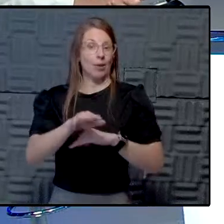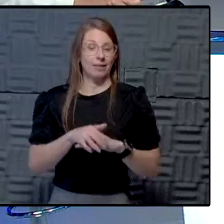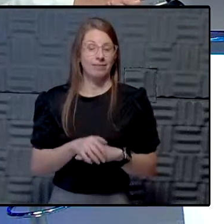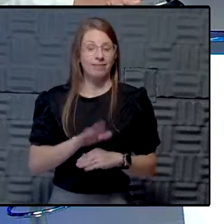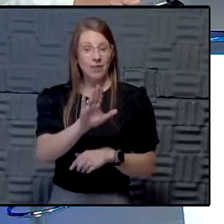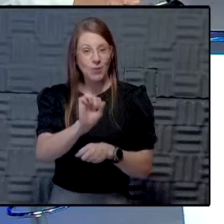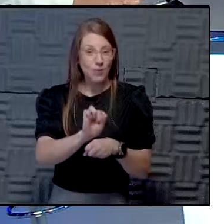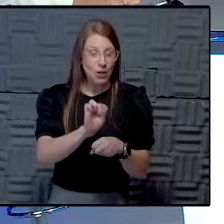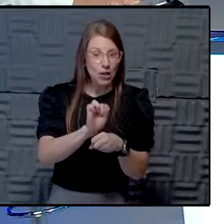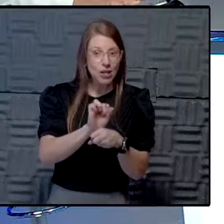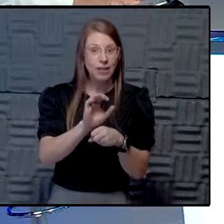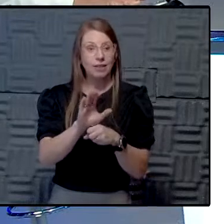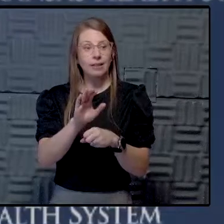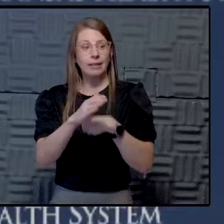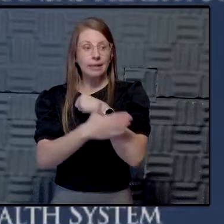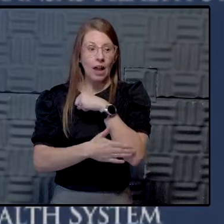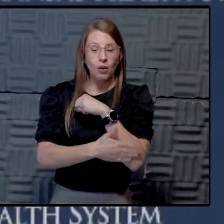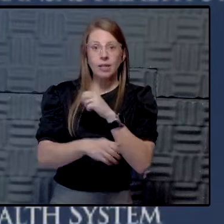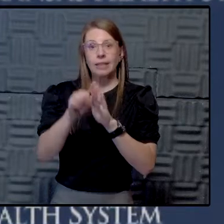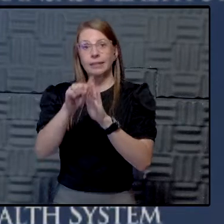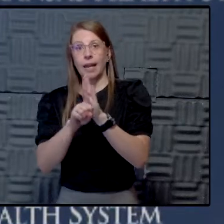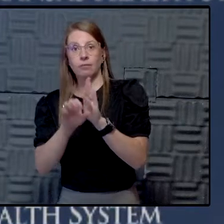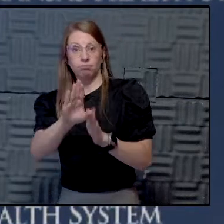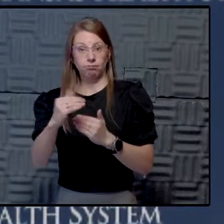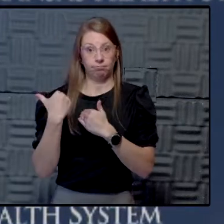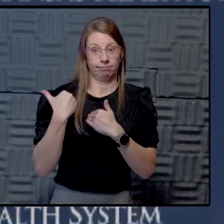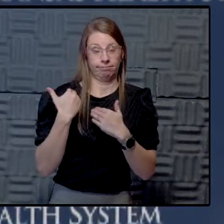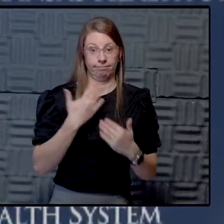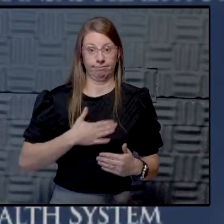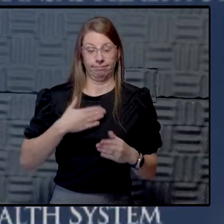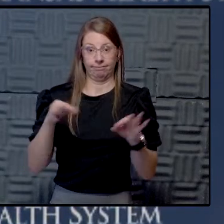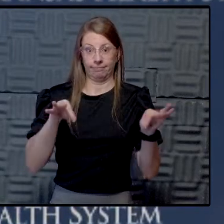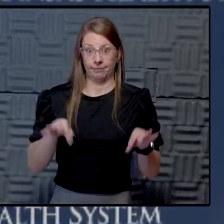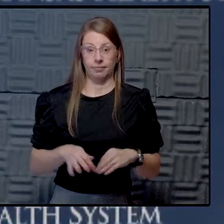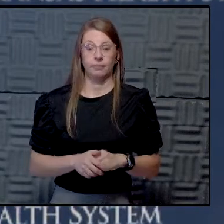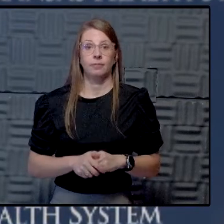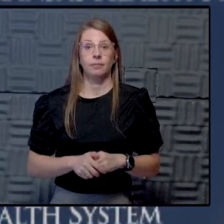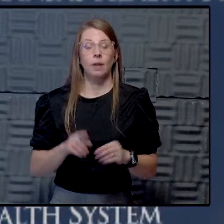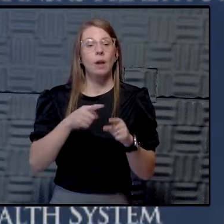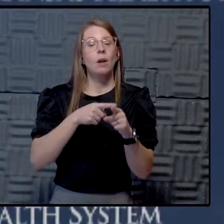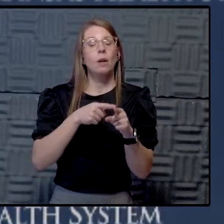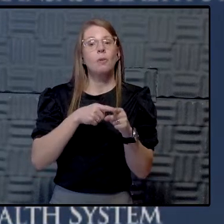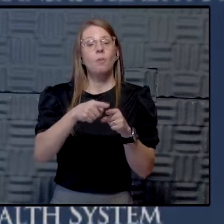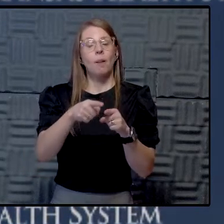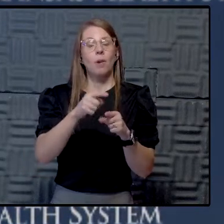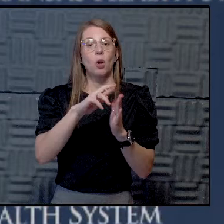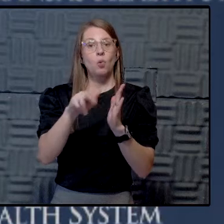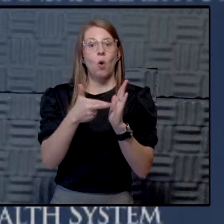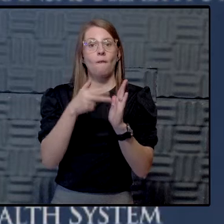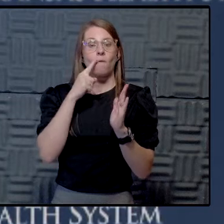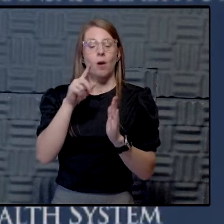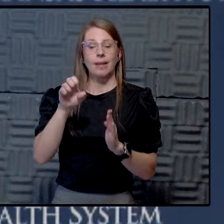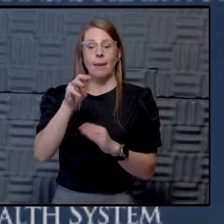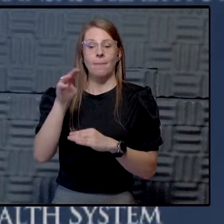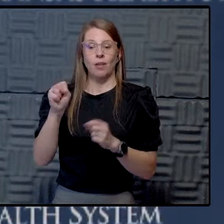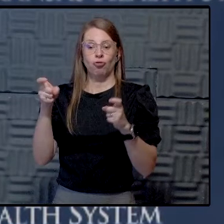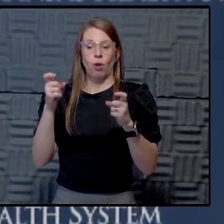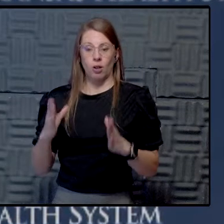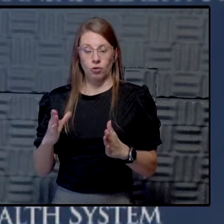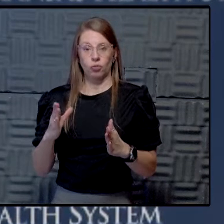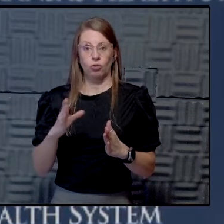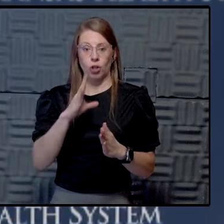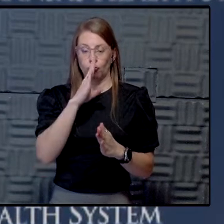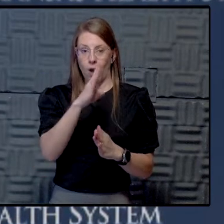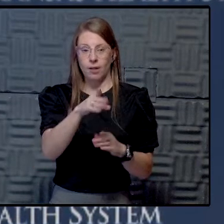work in the county and throughout the state. Sure. So the primary role of the EMS medical director is to provide both direct